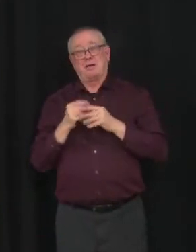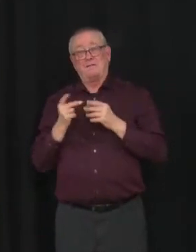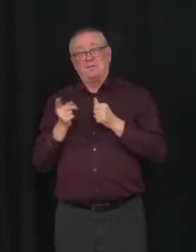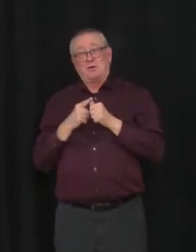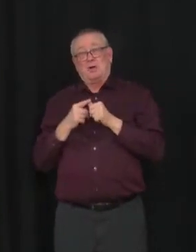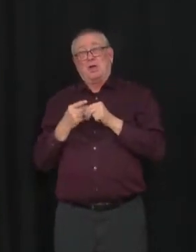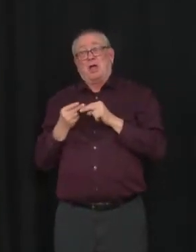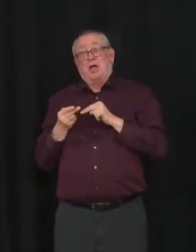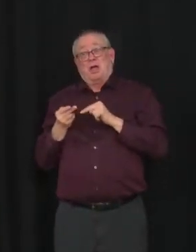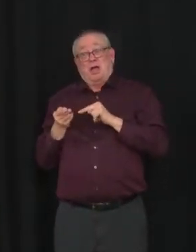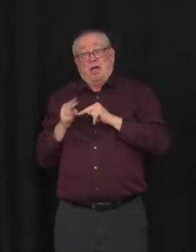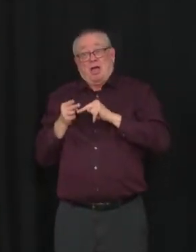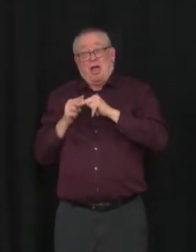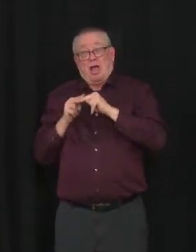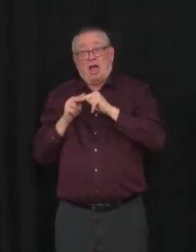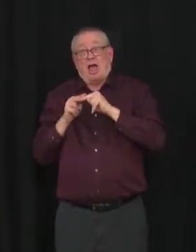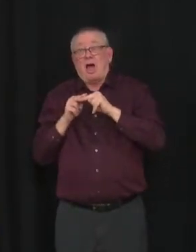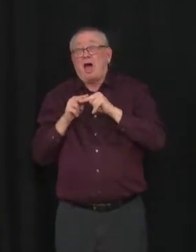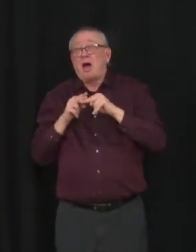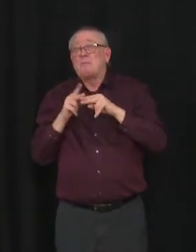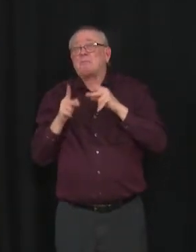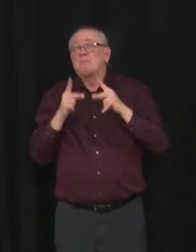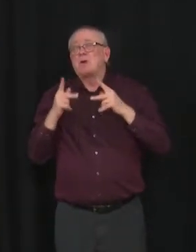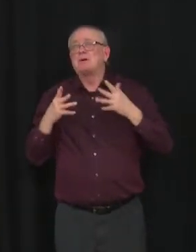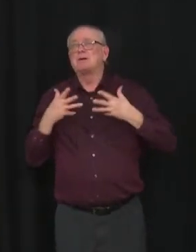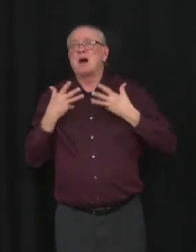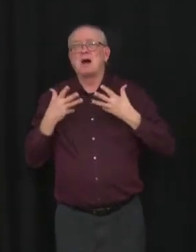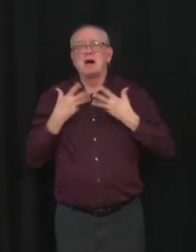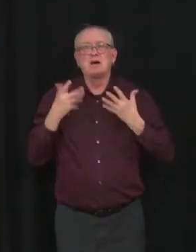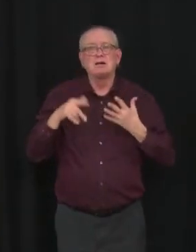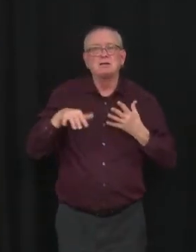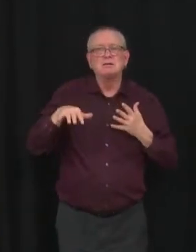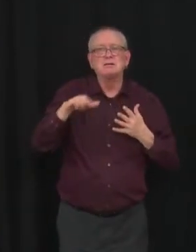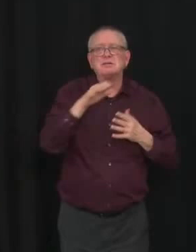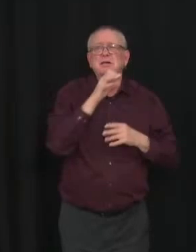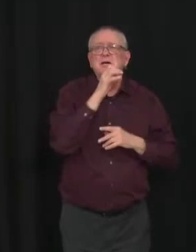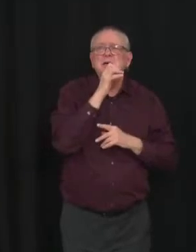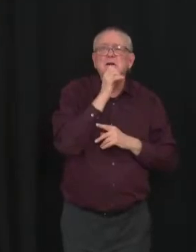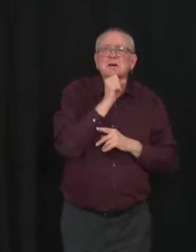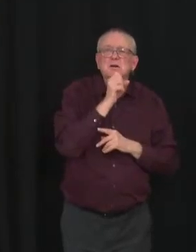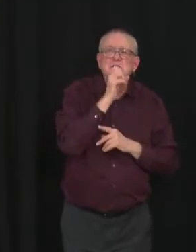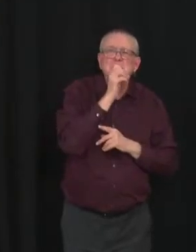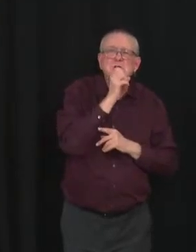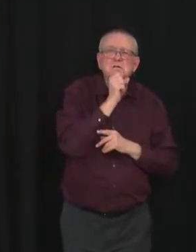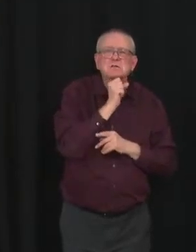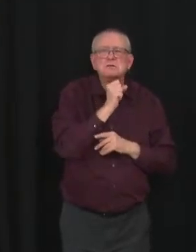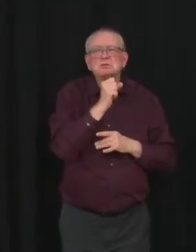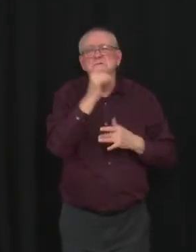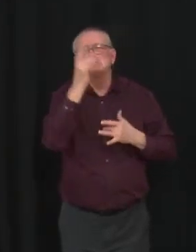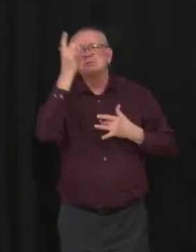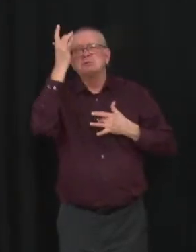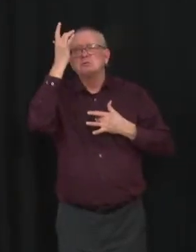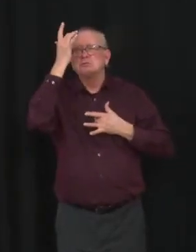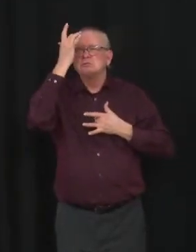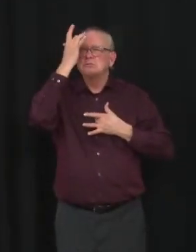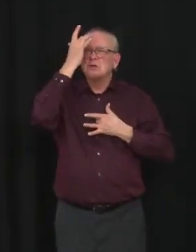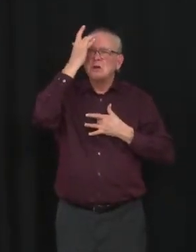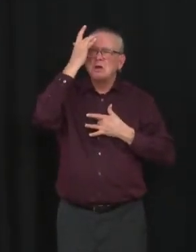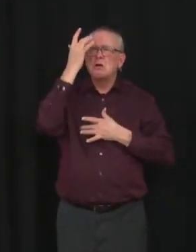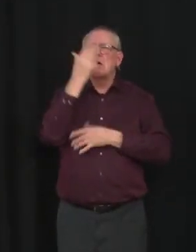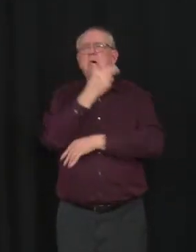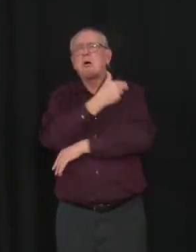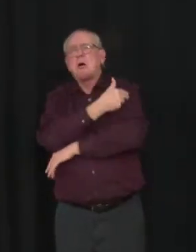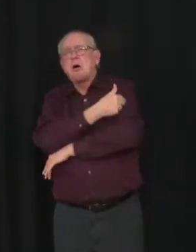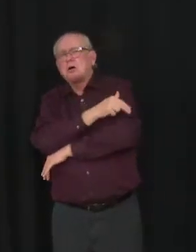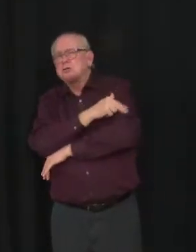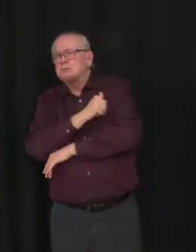was predominantly in those who were younger, who by their age had a lower risk of severe outcomes. So it could take several weeks before